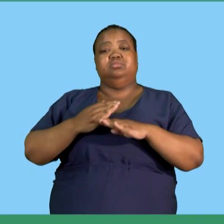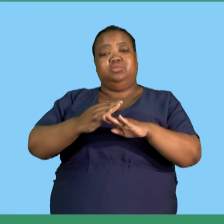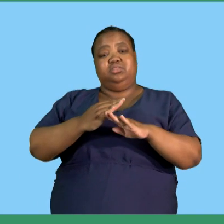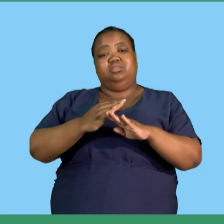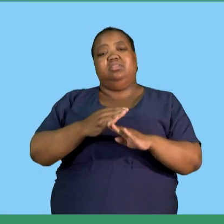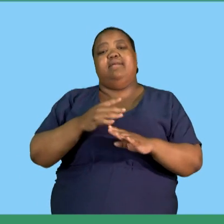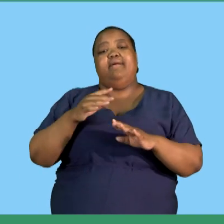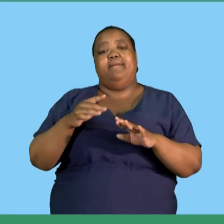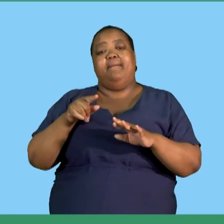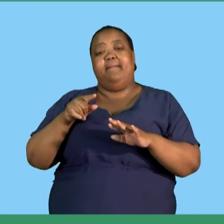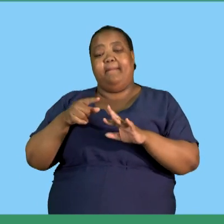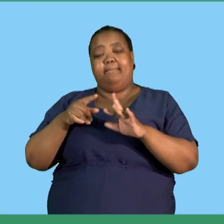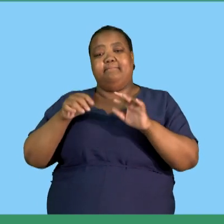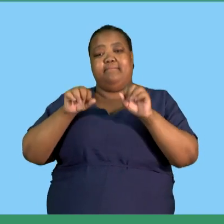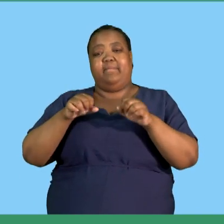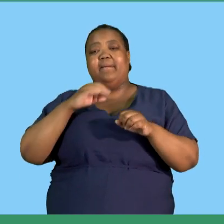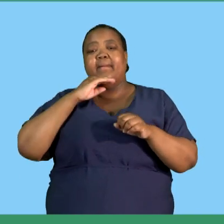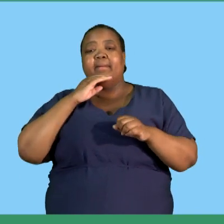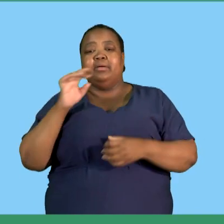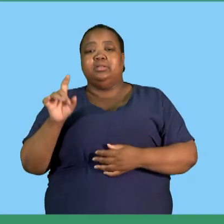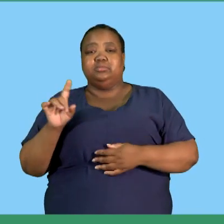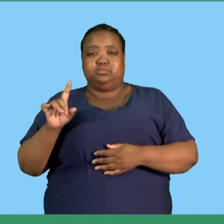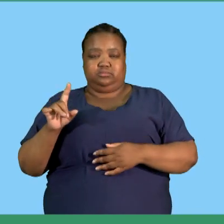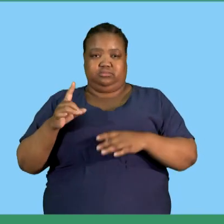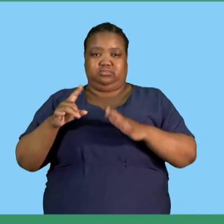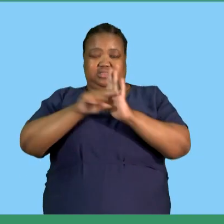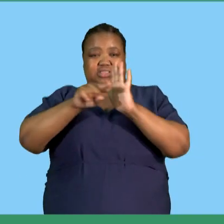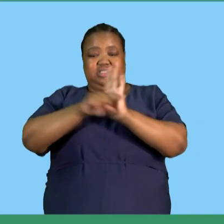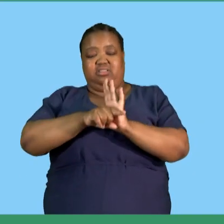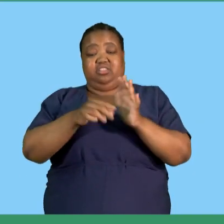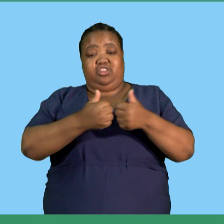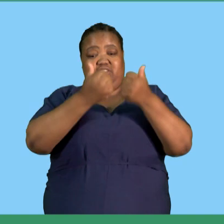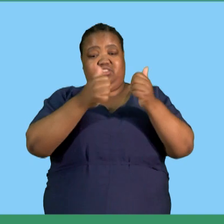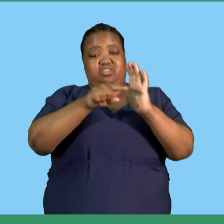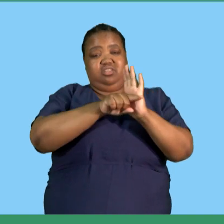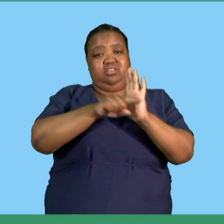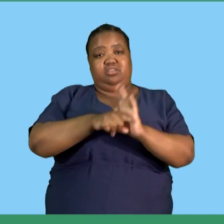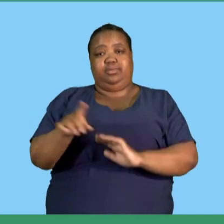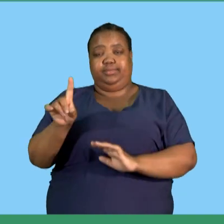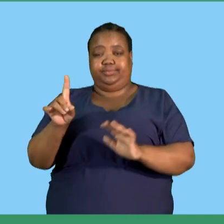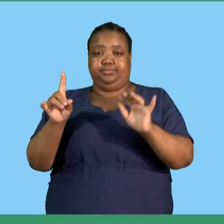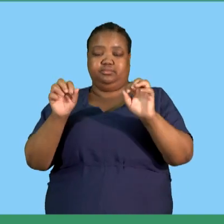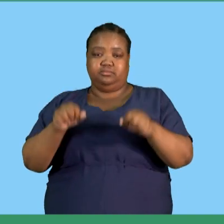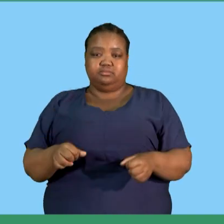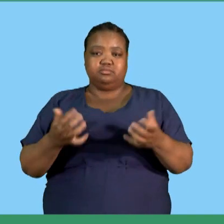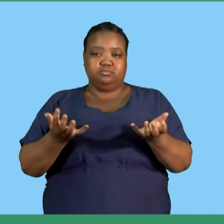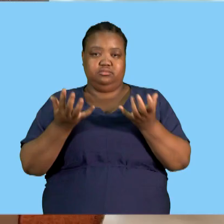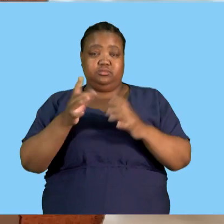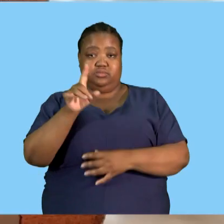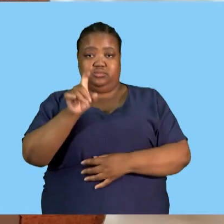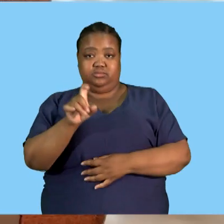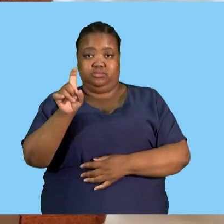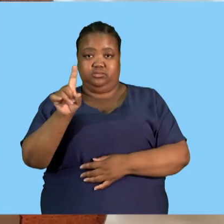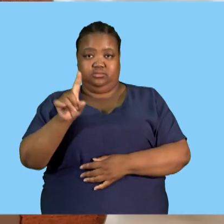are the disadvantages of what? Of a challenge. Right. So now I'm going to leave you